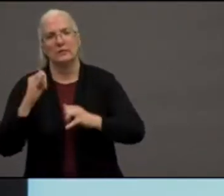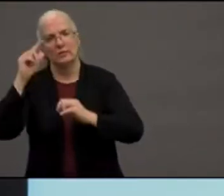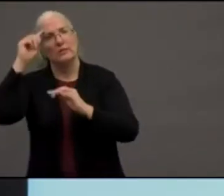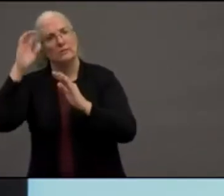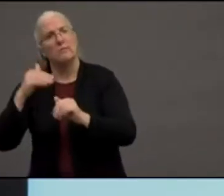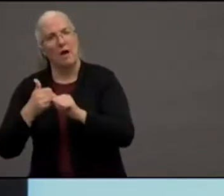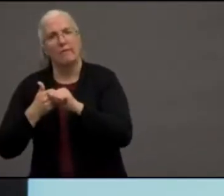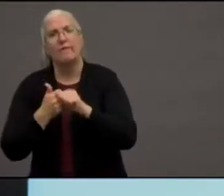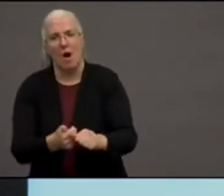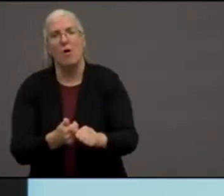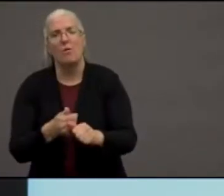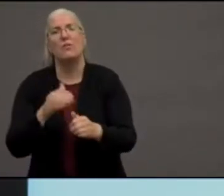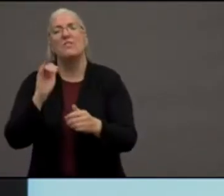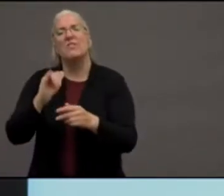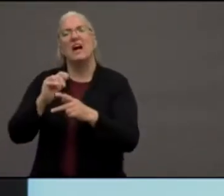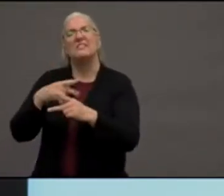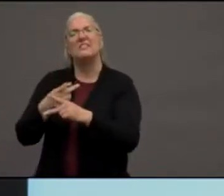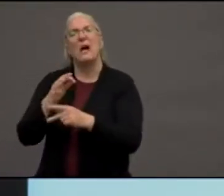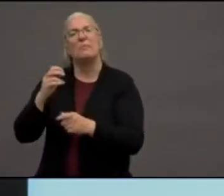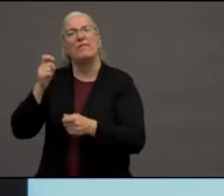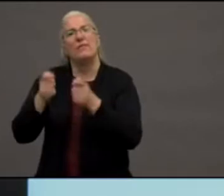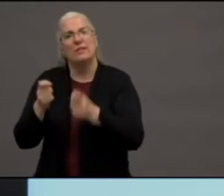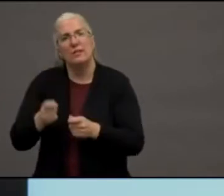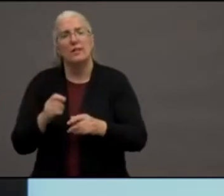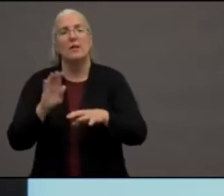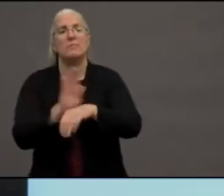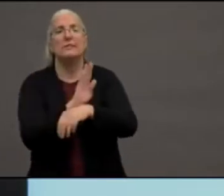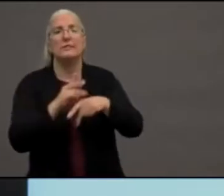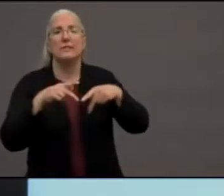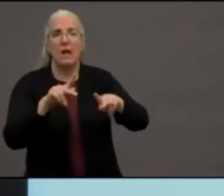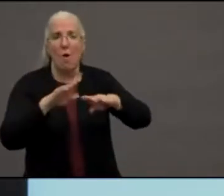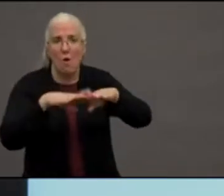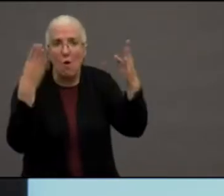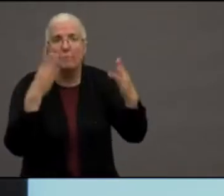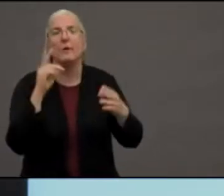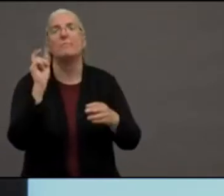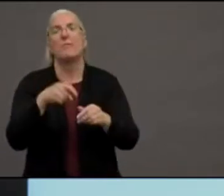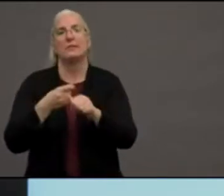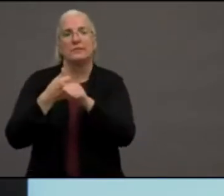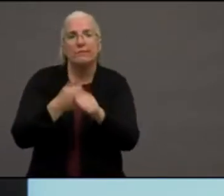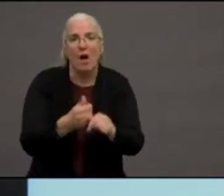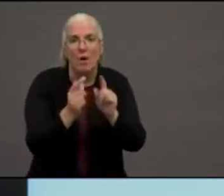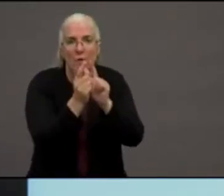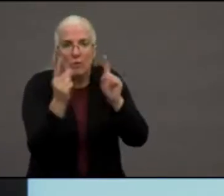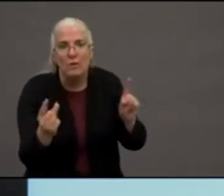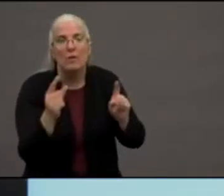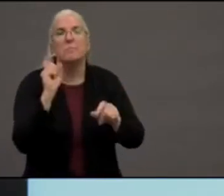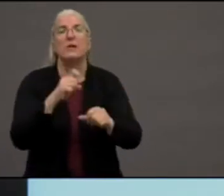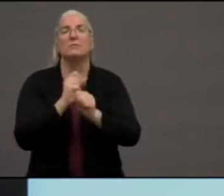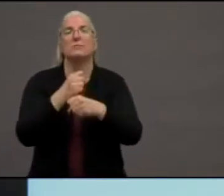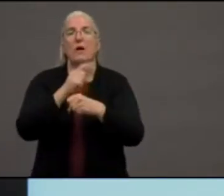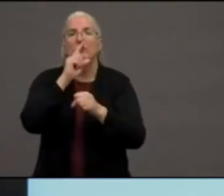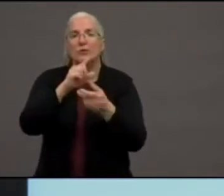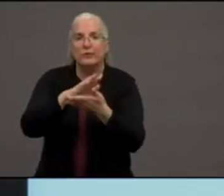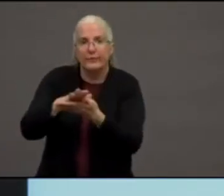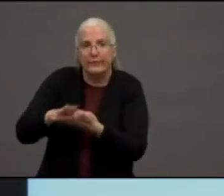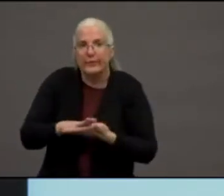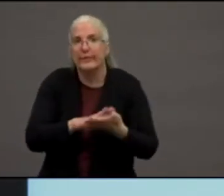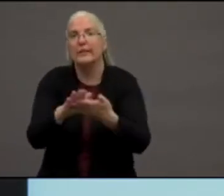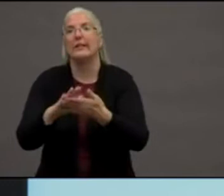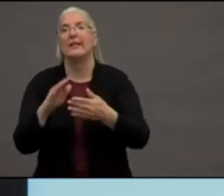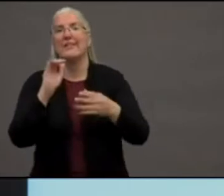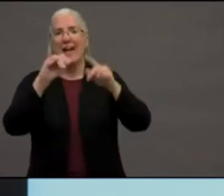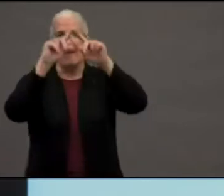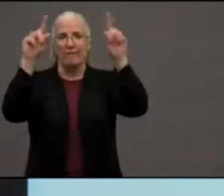modifications those businesses who are allowed to open at this time should expect, is to really make sure that they're following their social distancing protocols, submitting their social distancing protocols, as